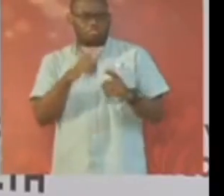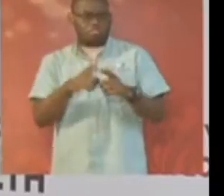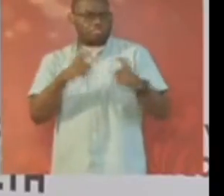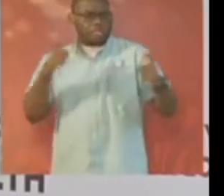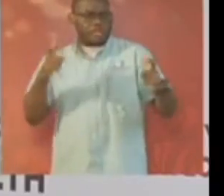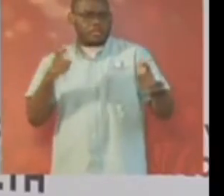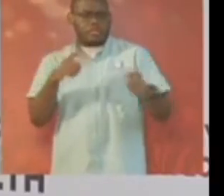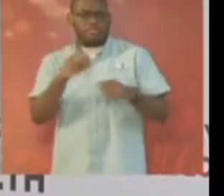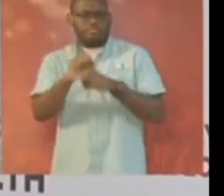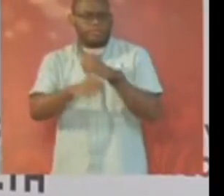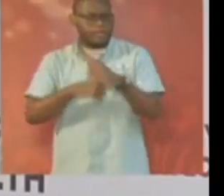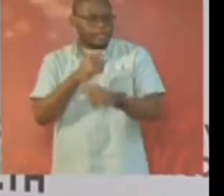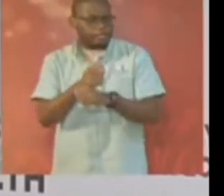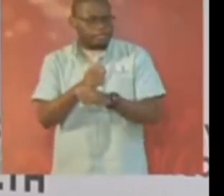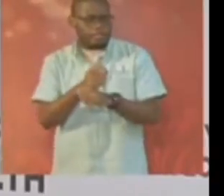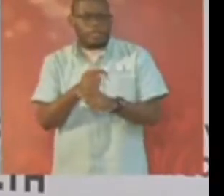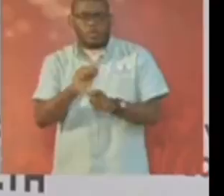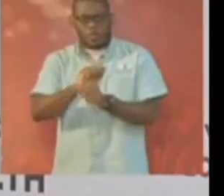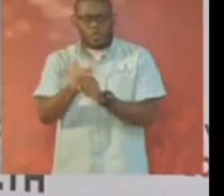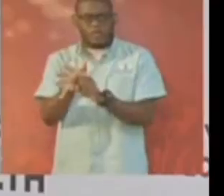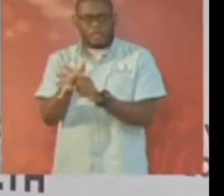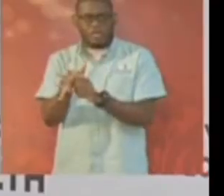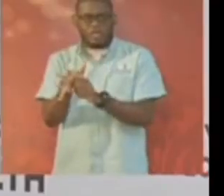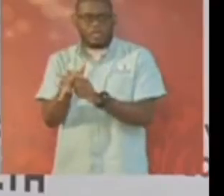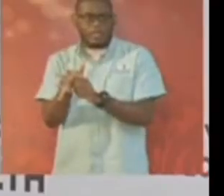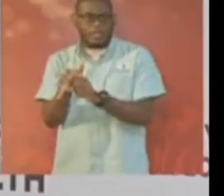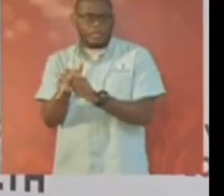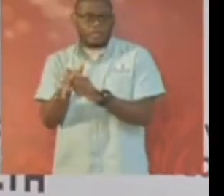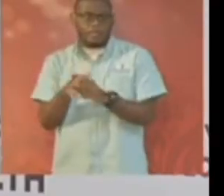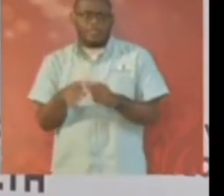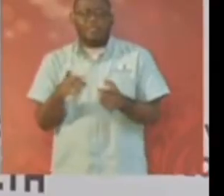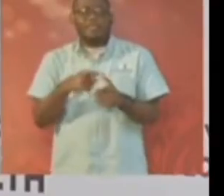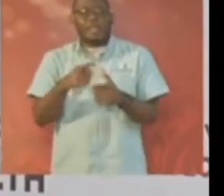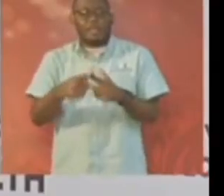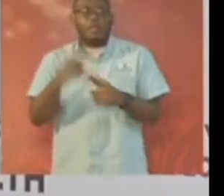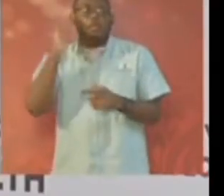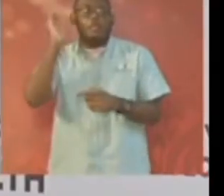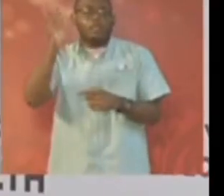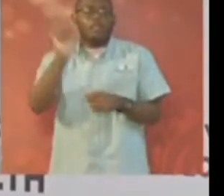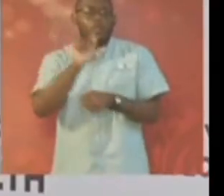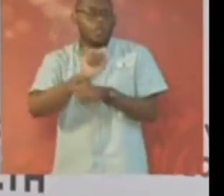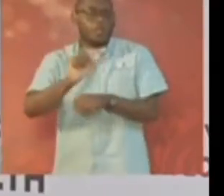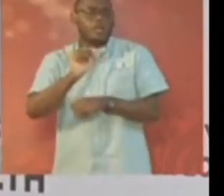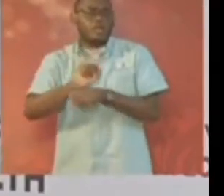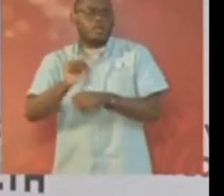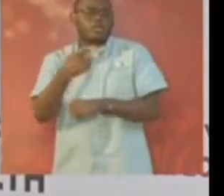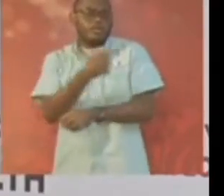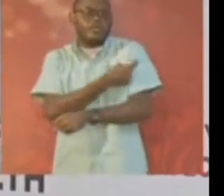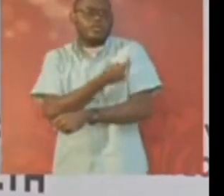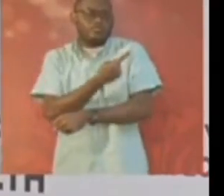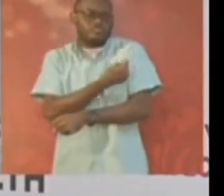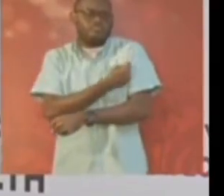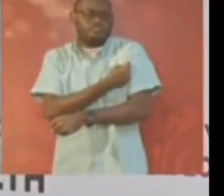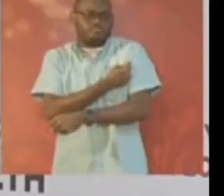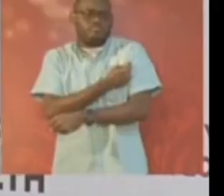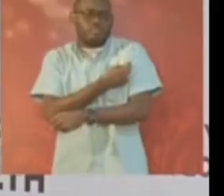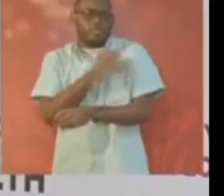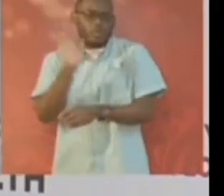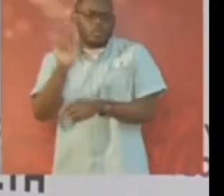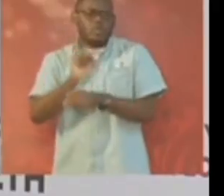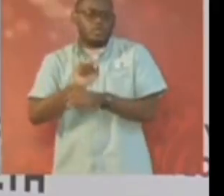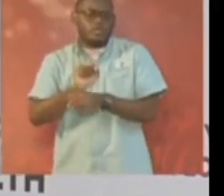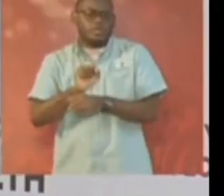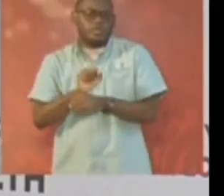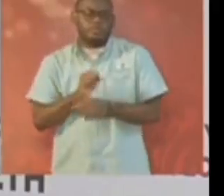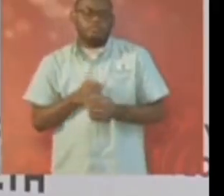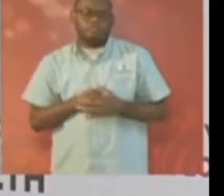alteration that makes the virus unrecognizable to the immune system, then the vaccine will still continue